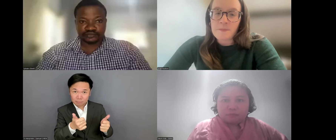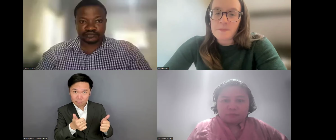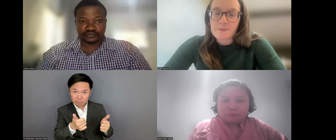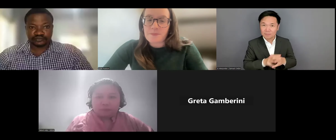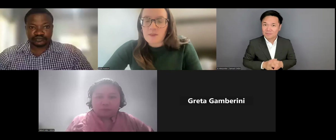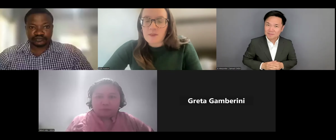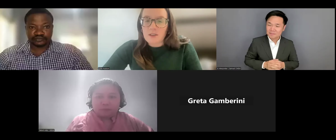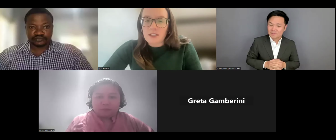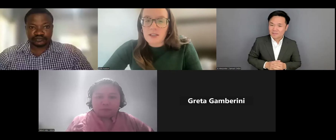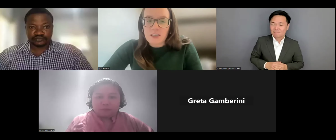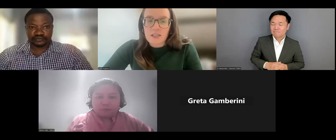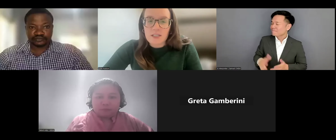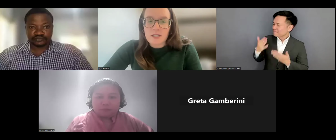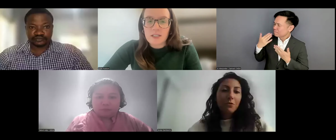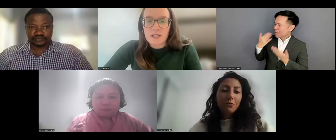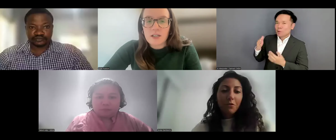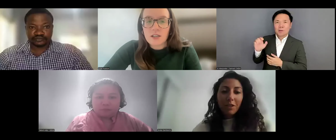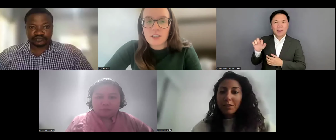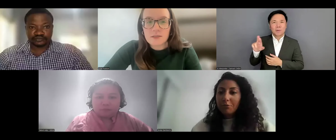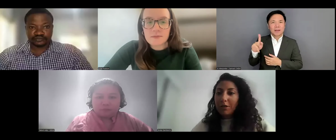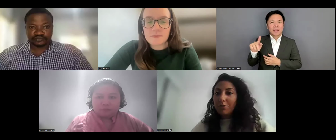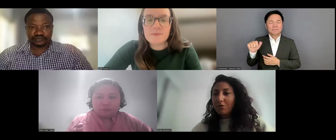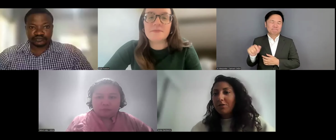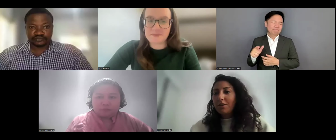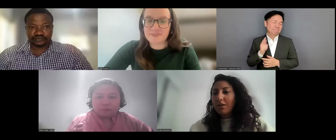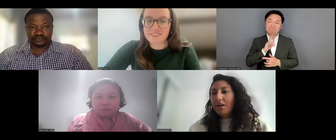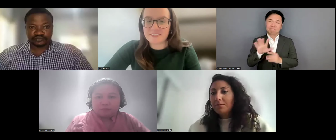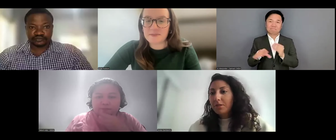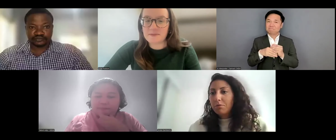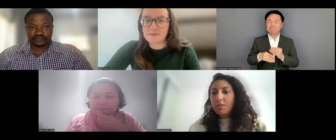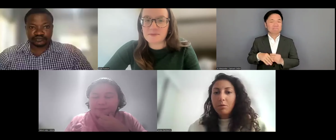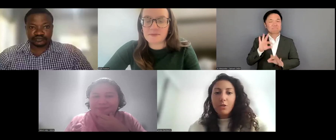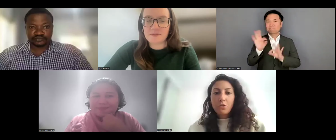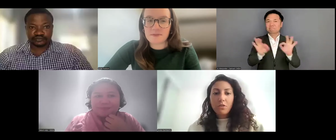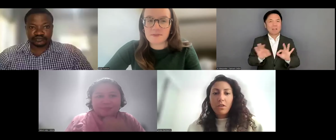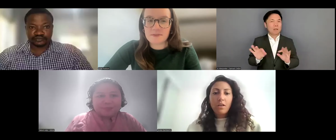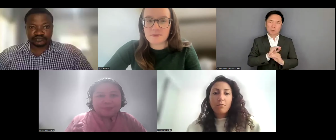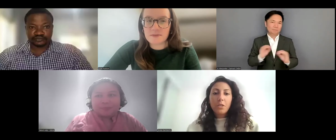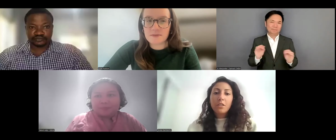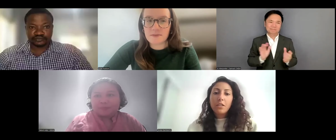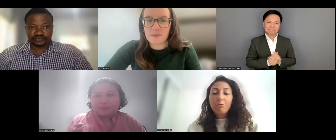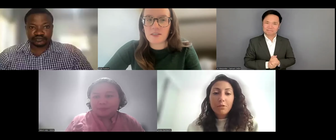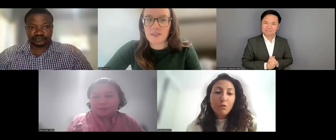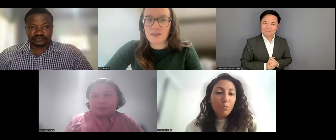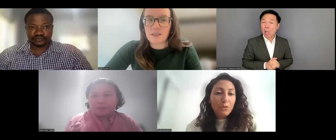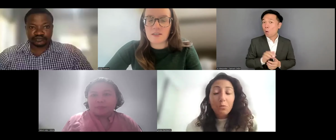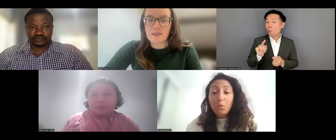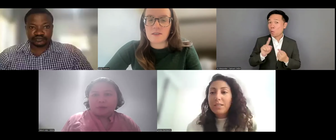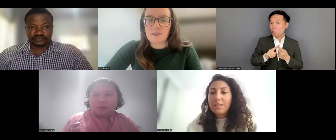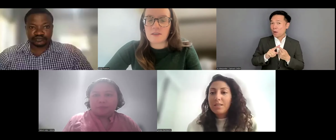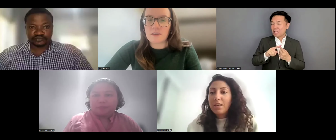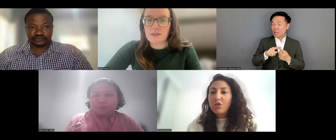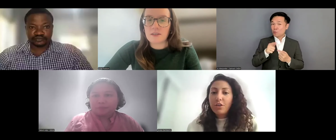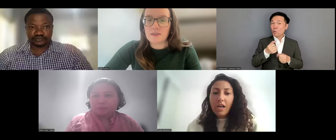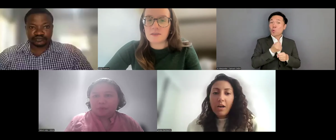Thank you so much, Erica. No other questions. There was a question regarding where to submit good